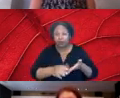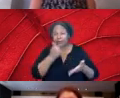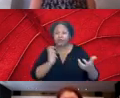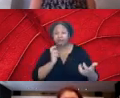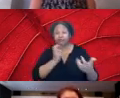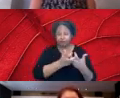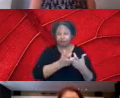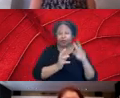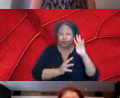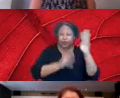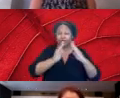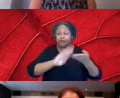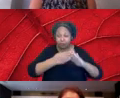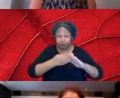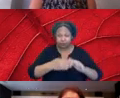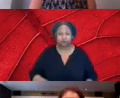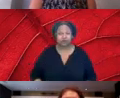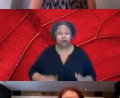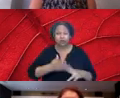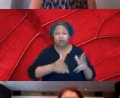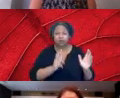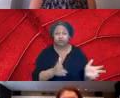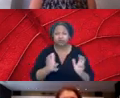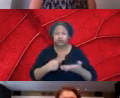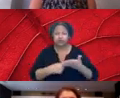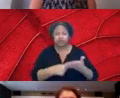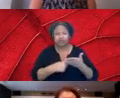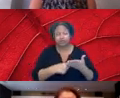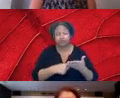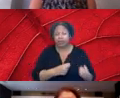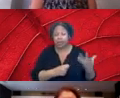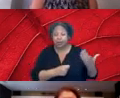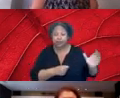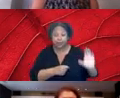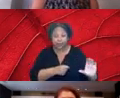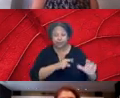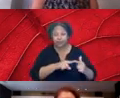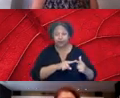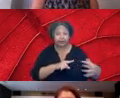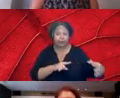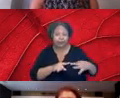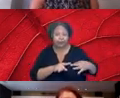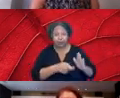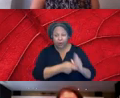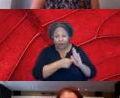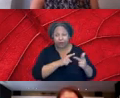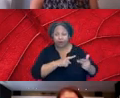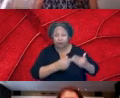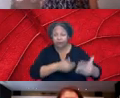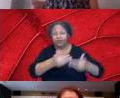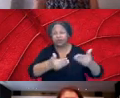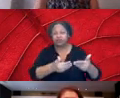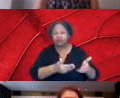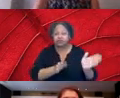community. Through these conversations, the award amounts, the eligibility, and the process were guided and shaped.